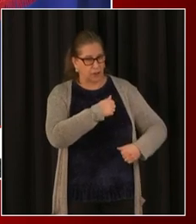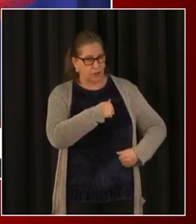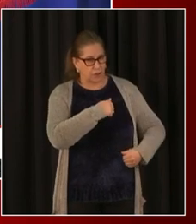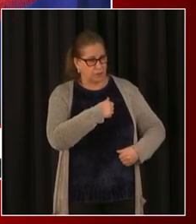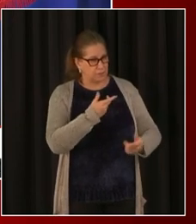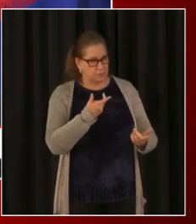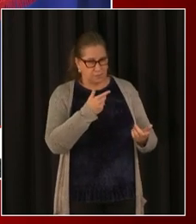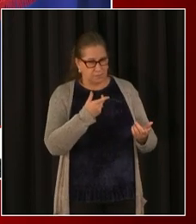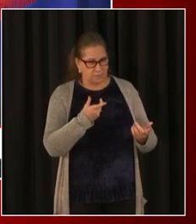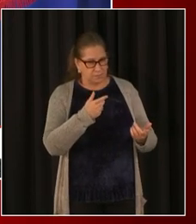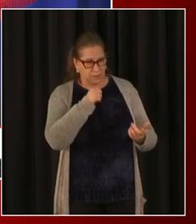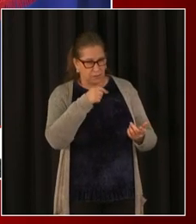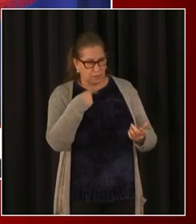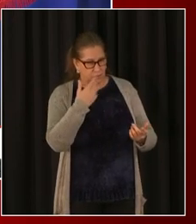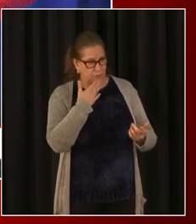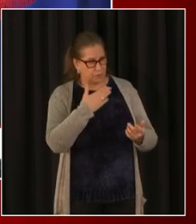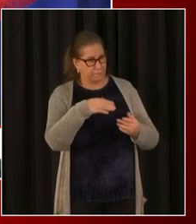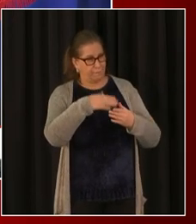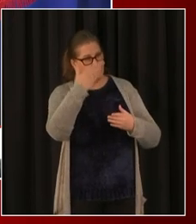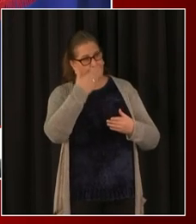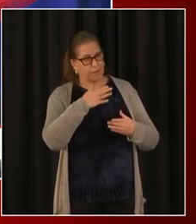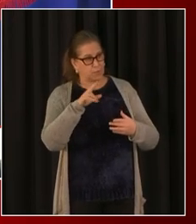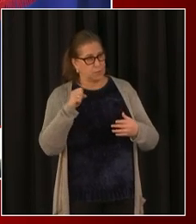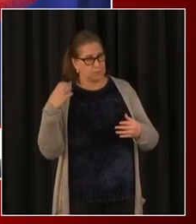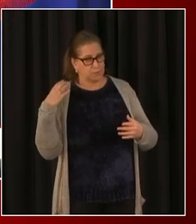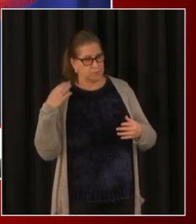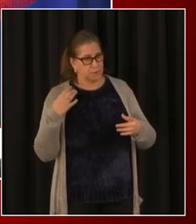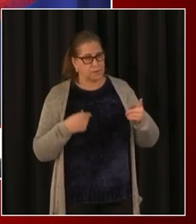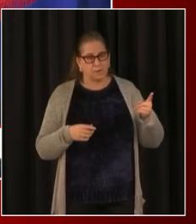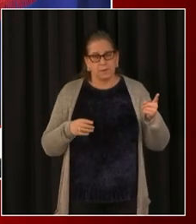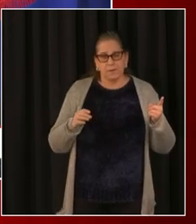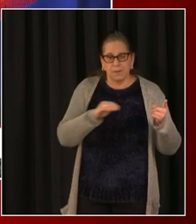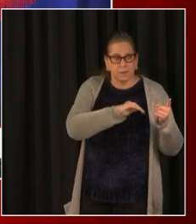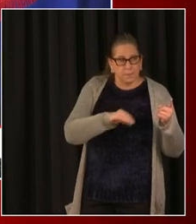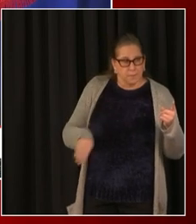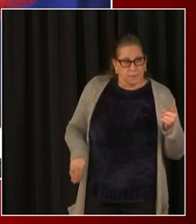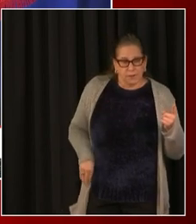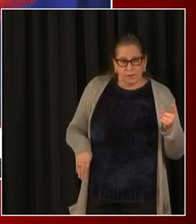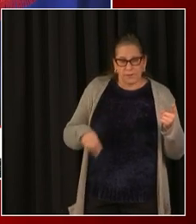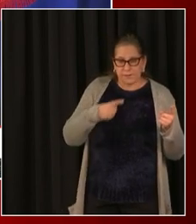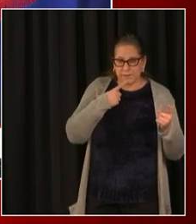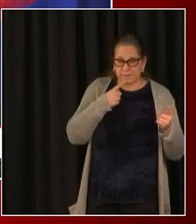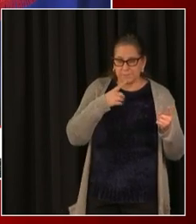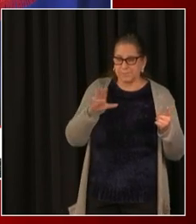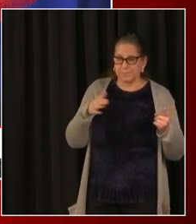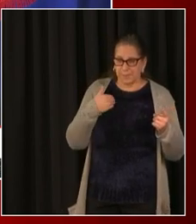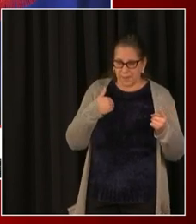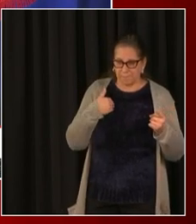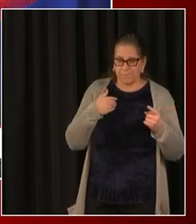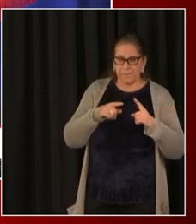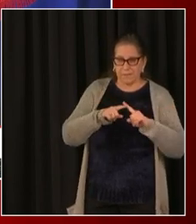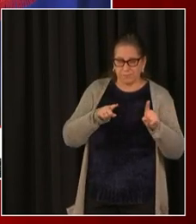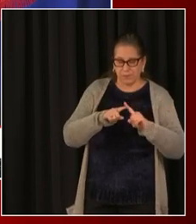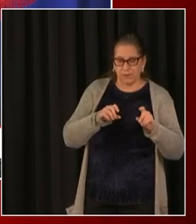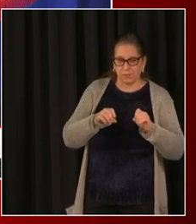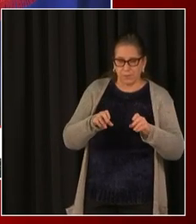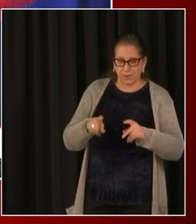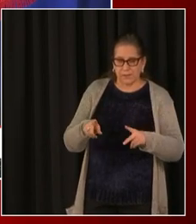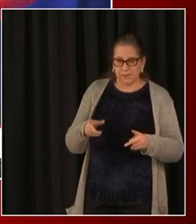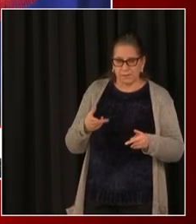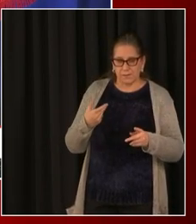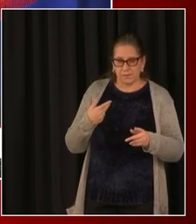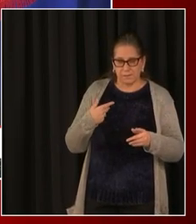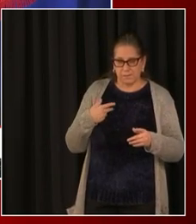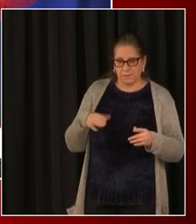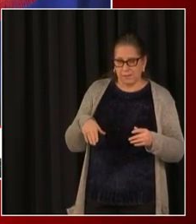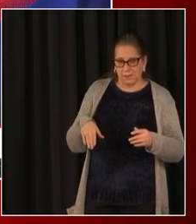don't think we're only learning about it now. That's been discussed since the day of the event. But the details of this